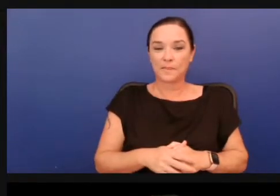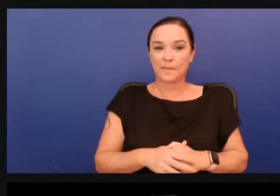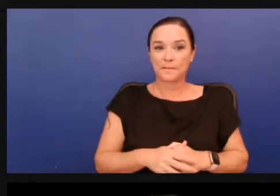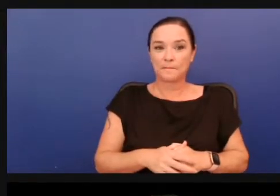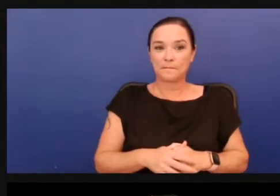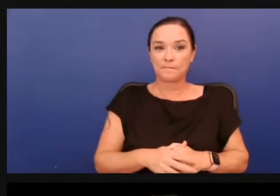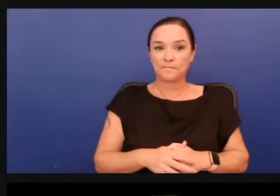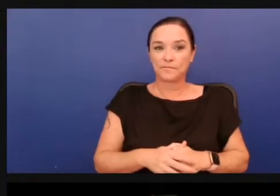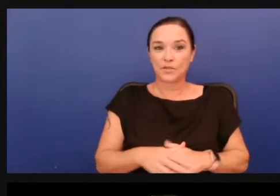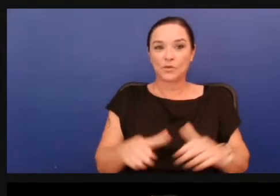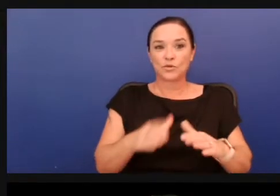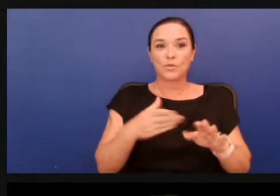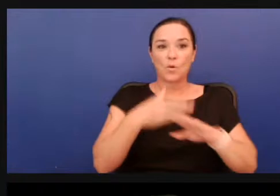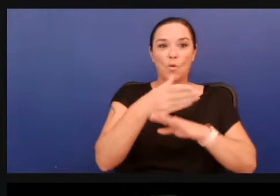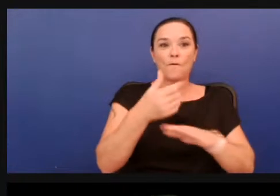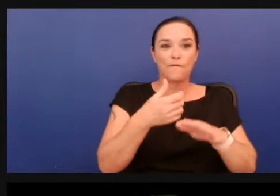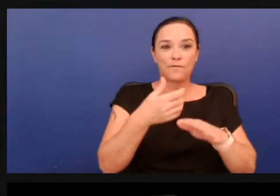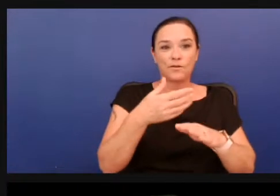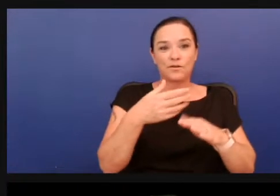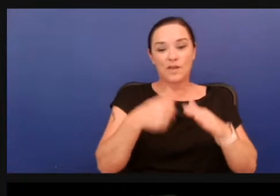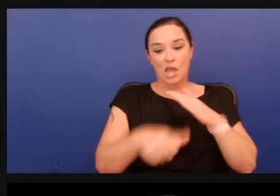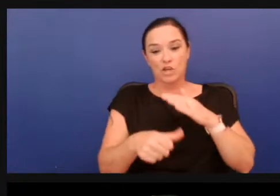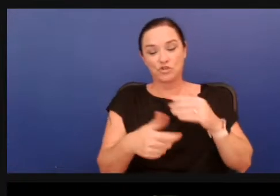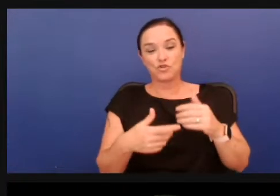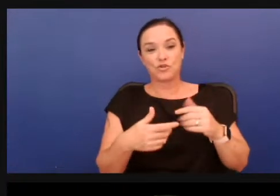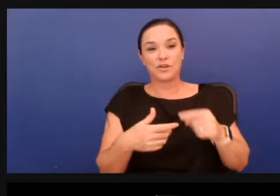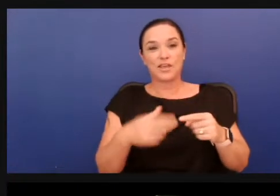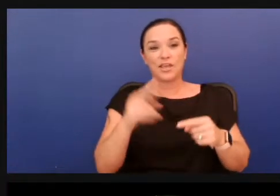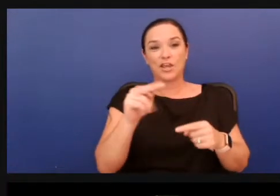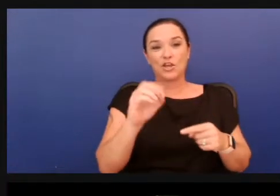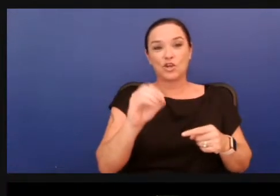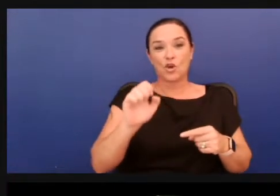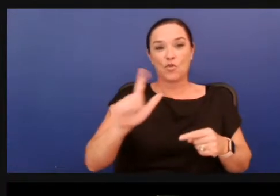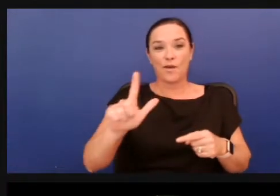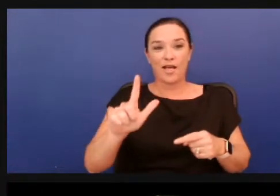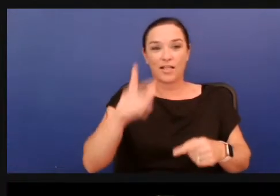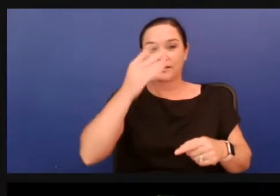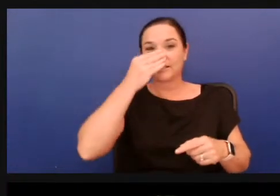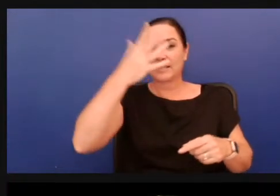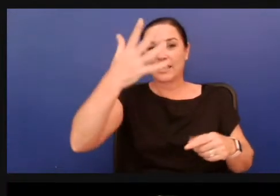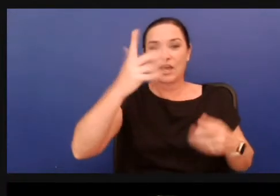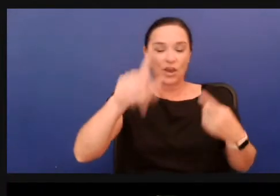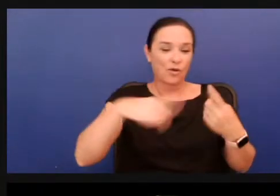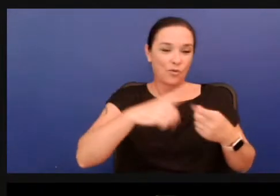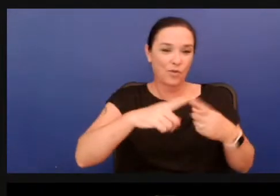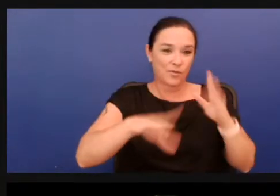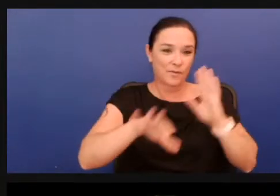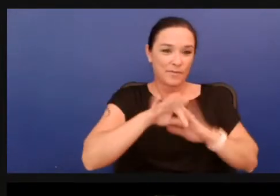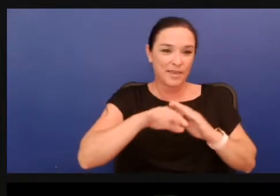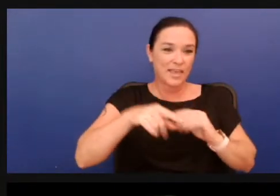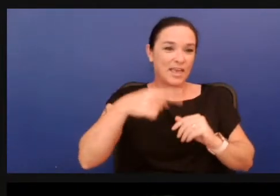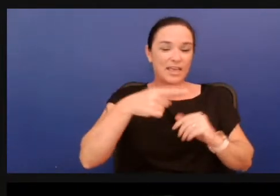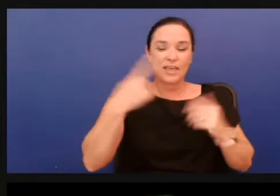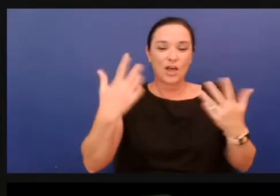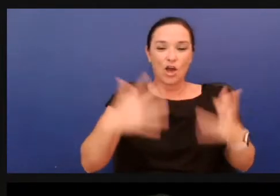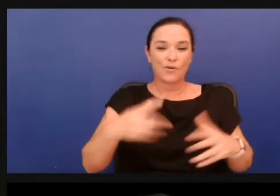over under date. The interesting thing is Noel doesn't even care what day we select. He's already taken the over.